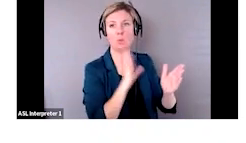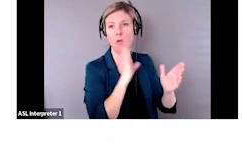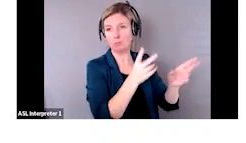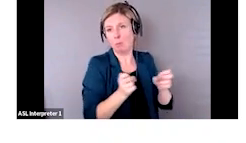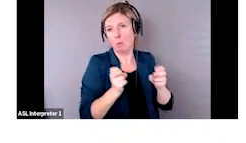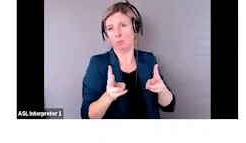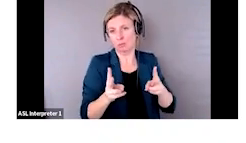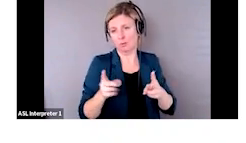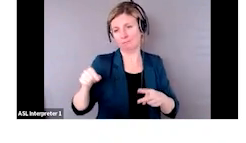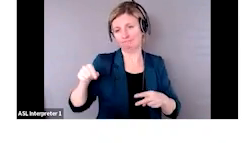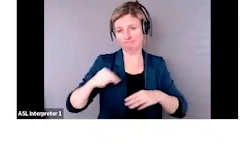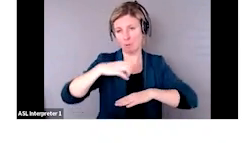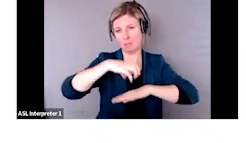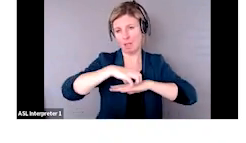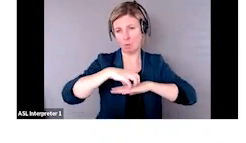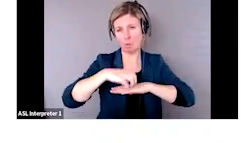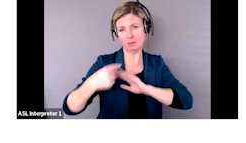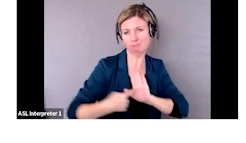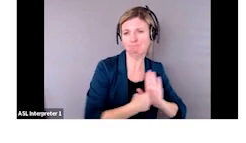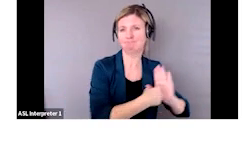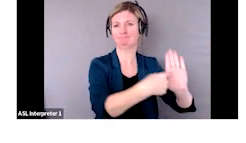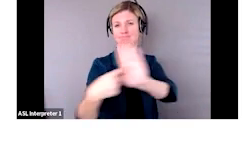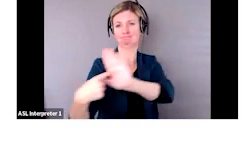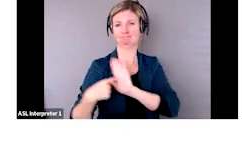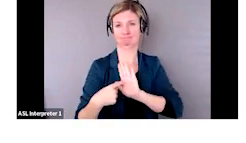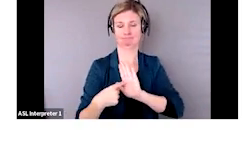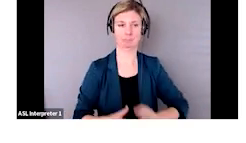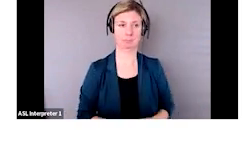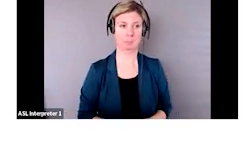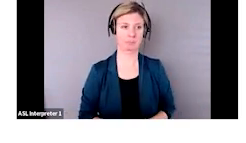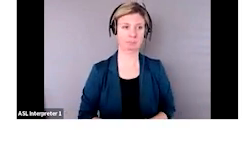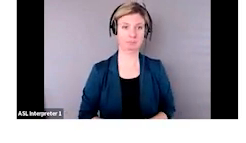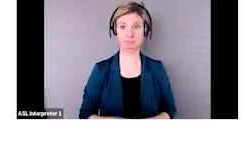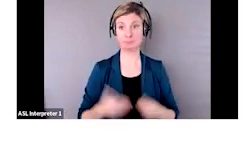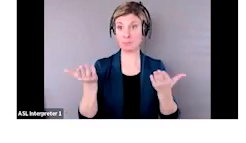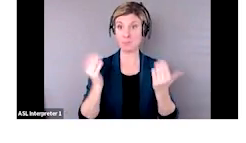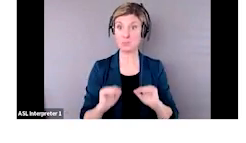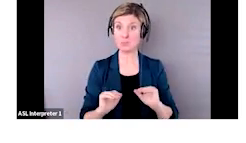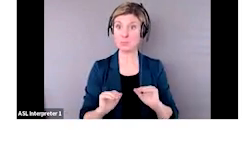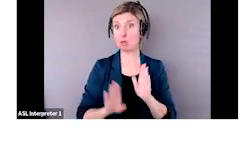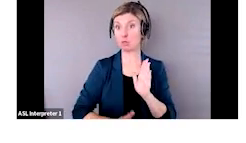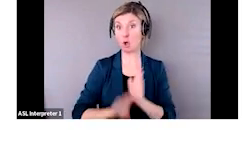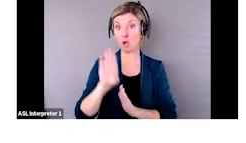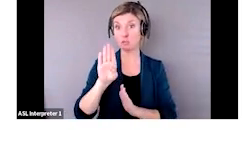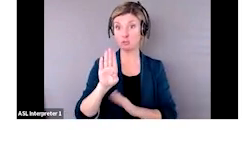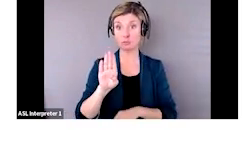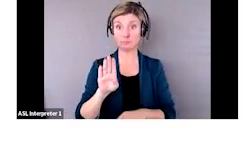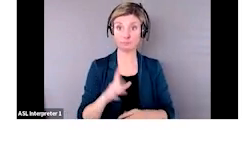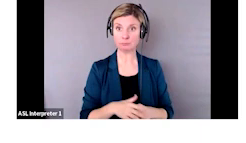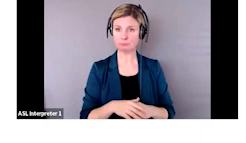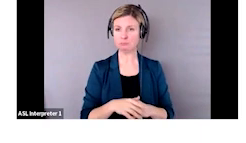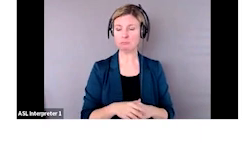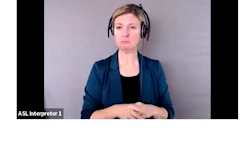Okay. Now, when it comes to launching your product, we said,